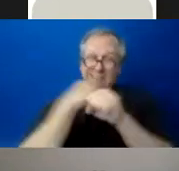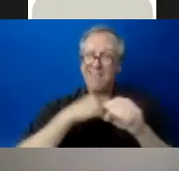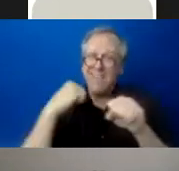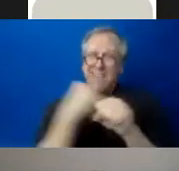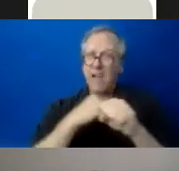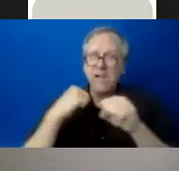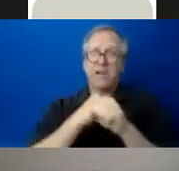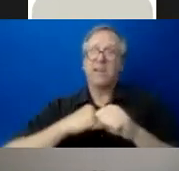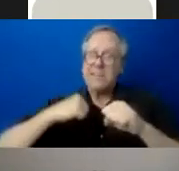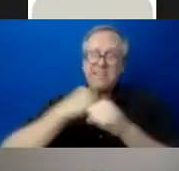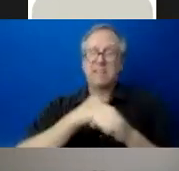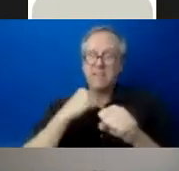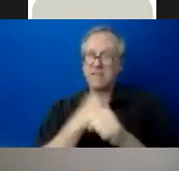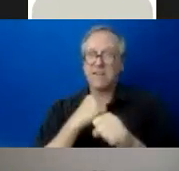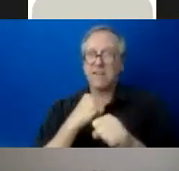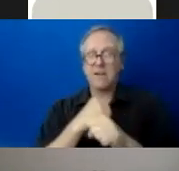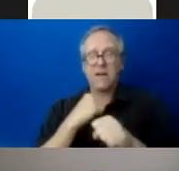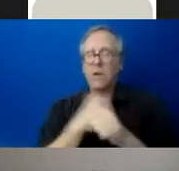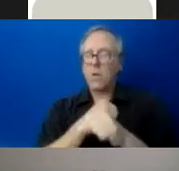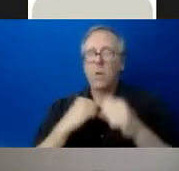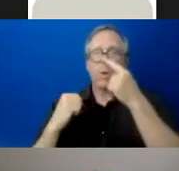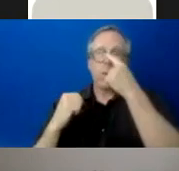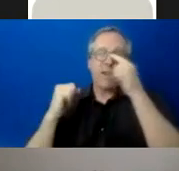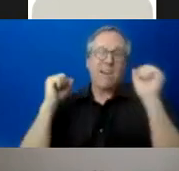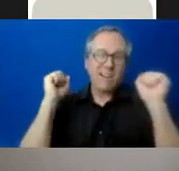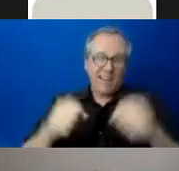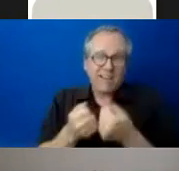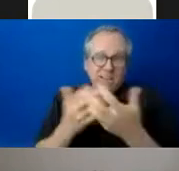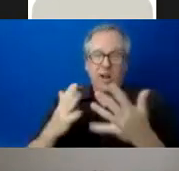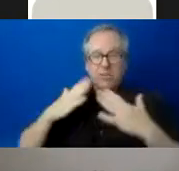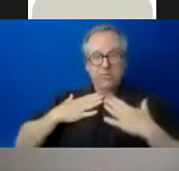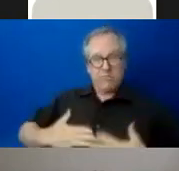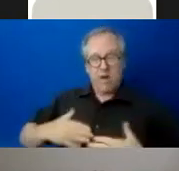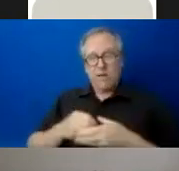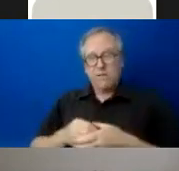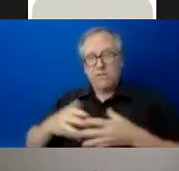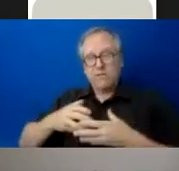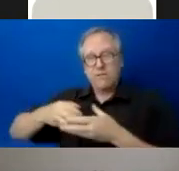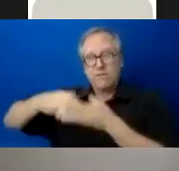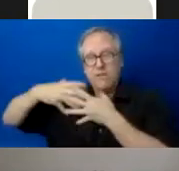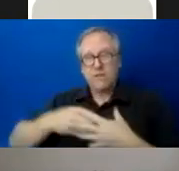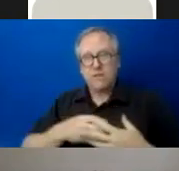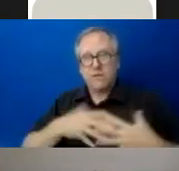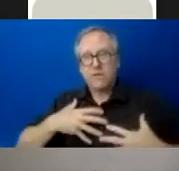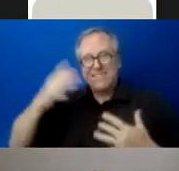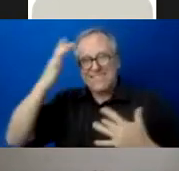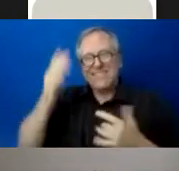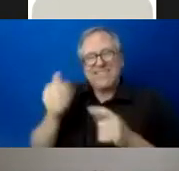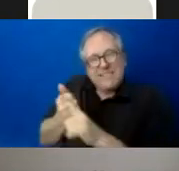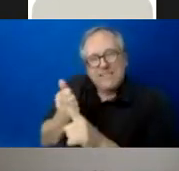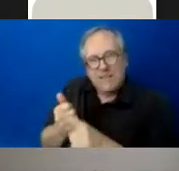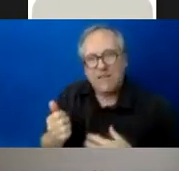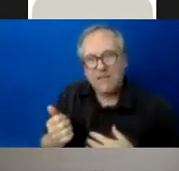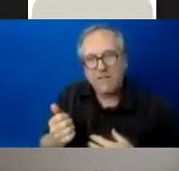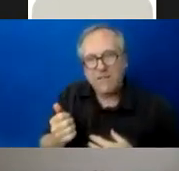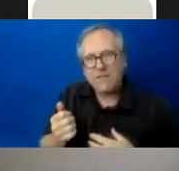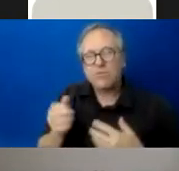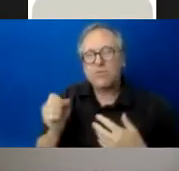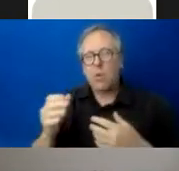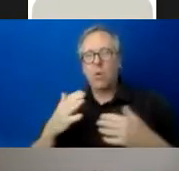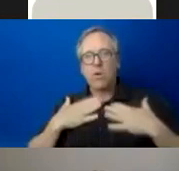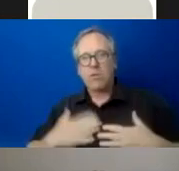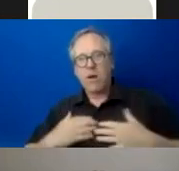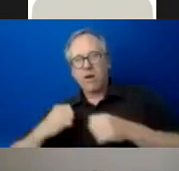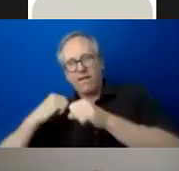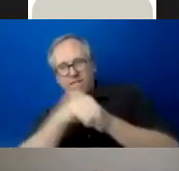of inflammation and a lot of problems and a lot of illness. So it's that back and forth between it's the virus and your